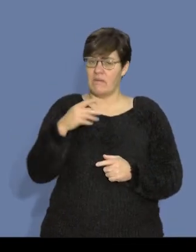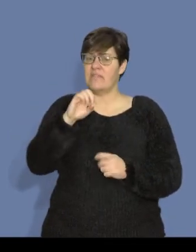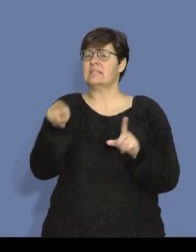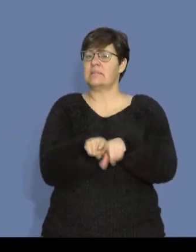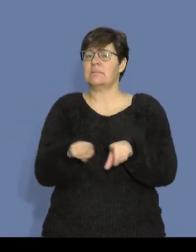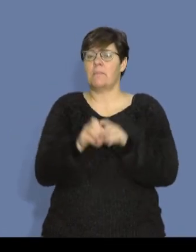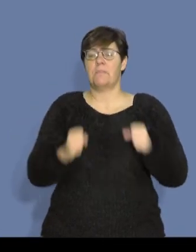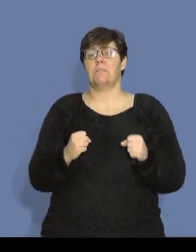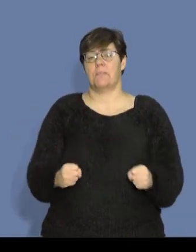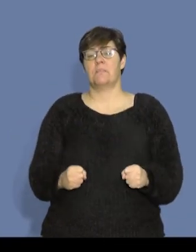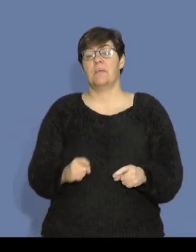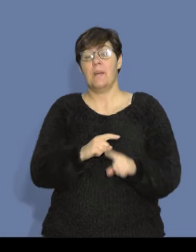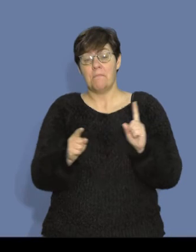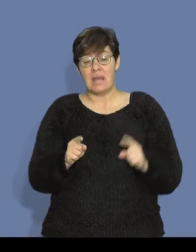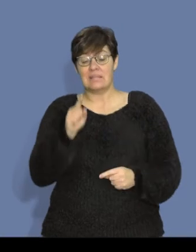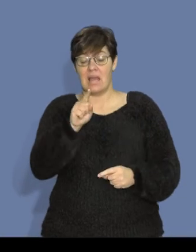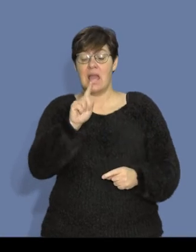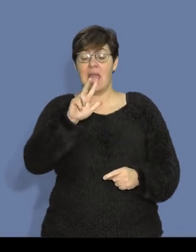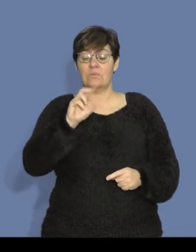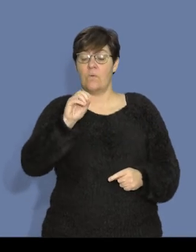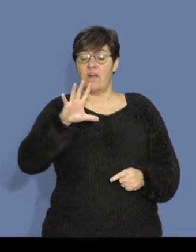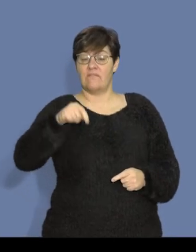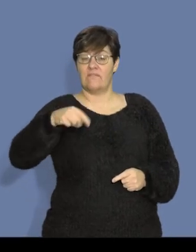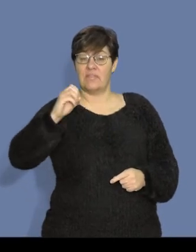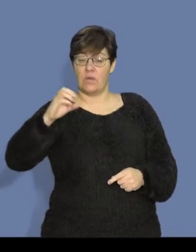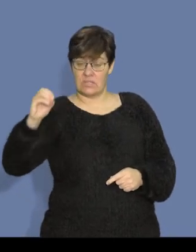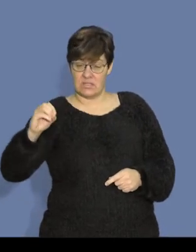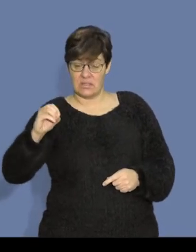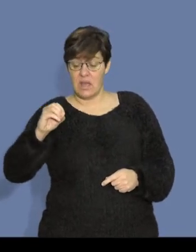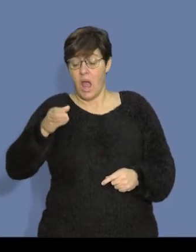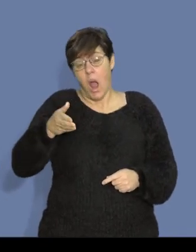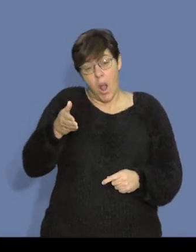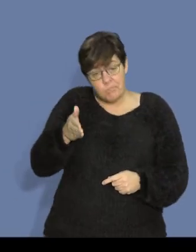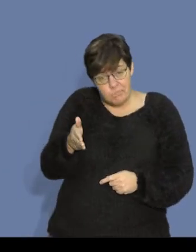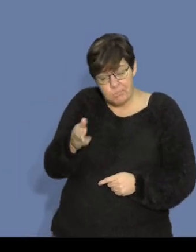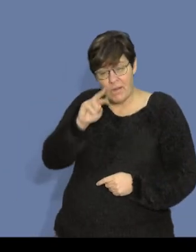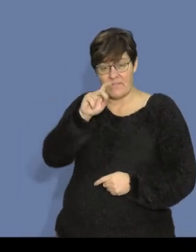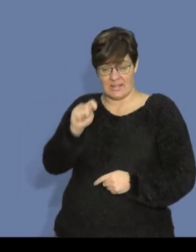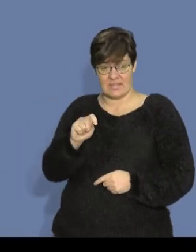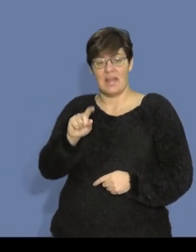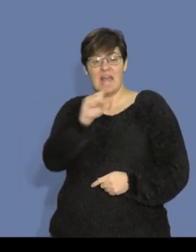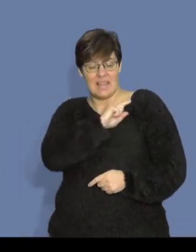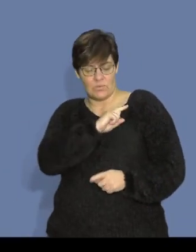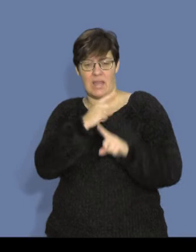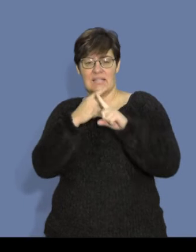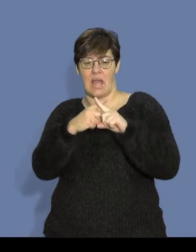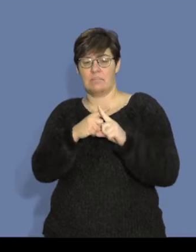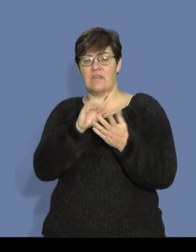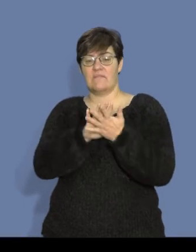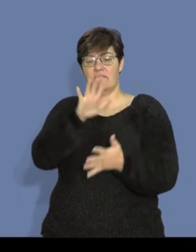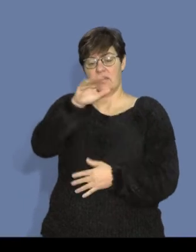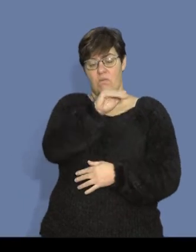but clearly you can see the 805,000 includes the VAT, and therefore